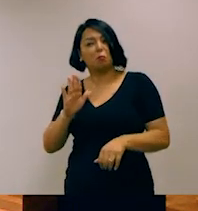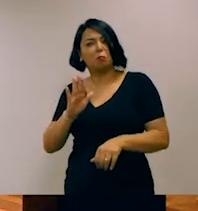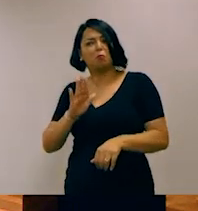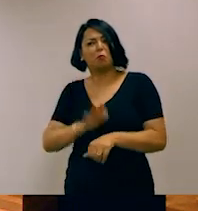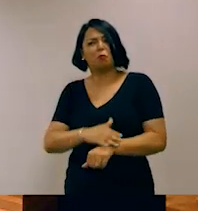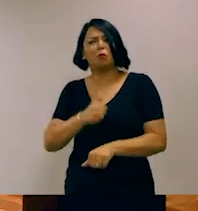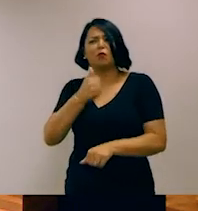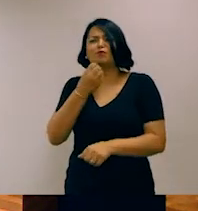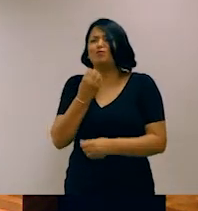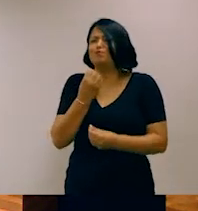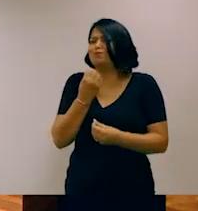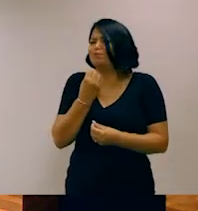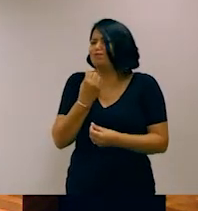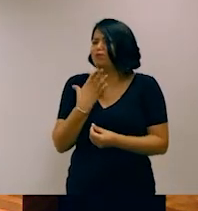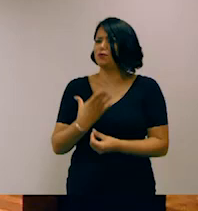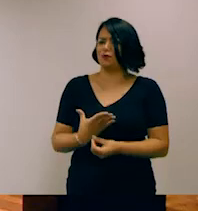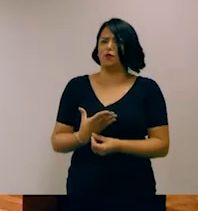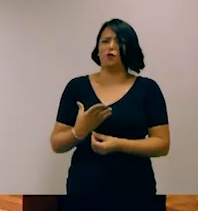can have